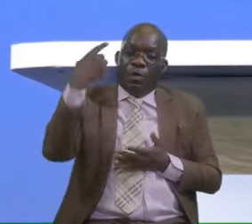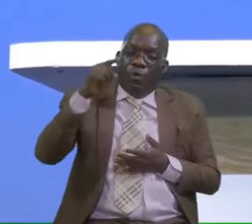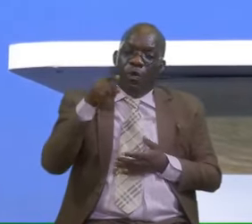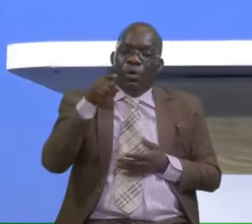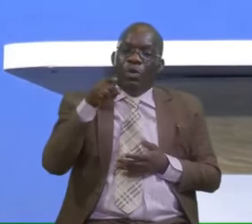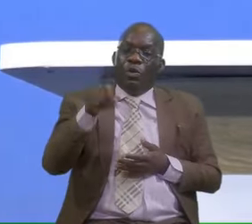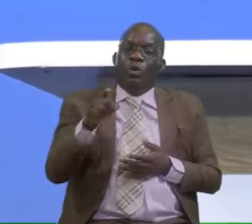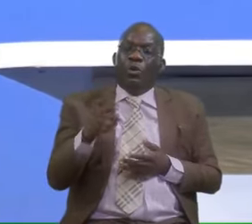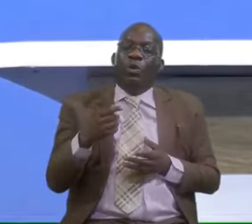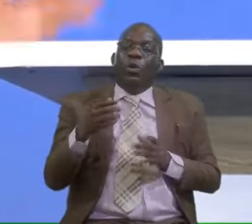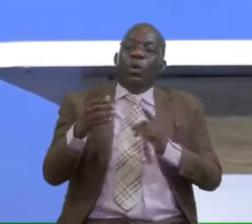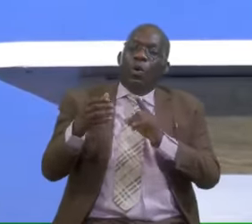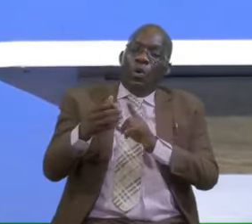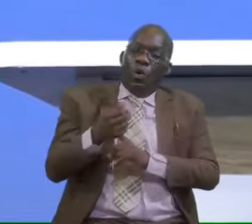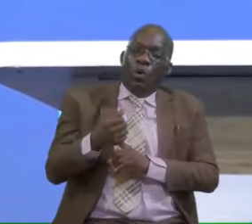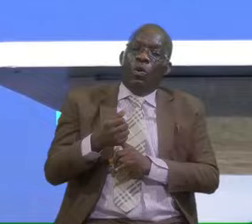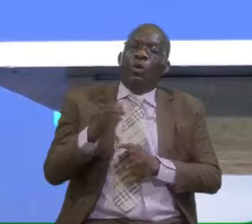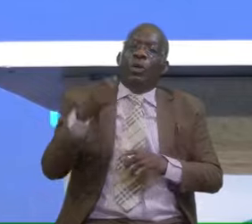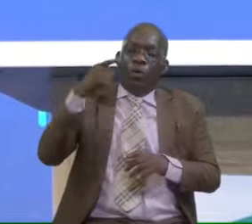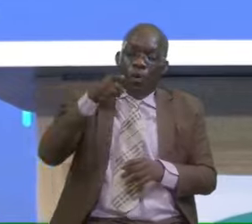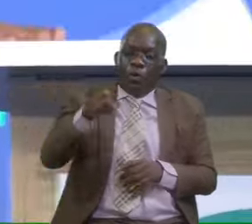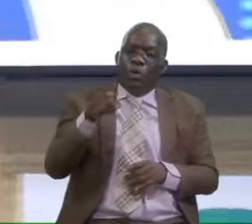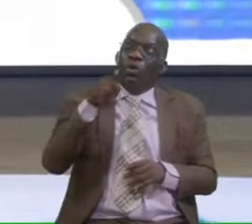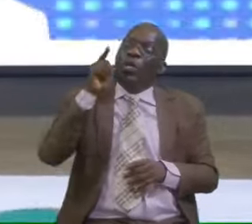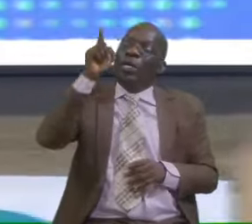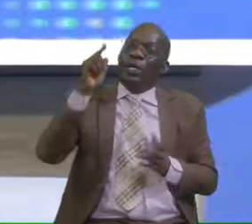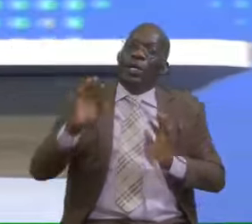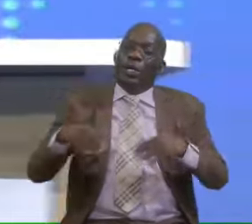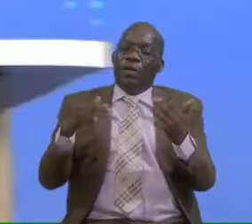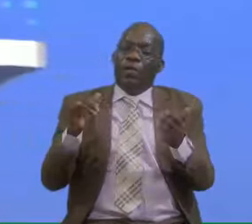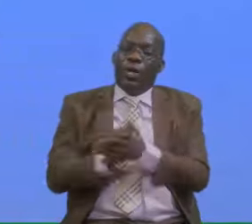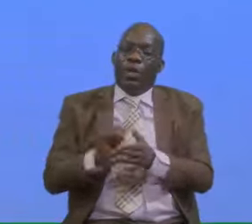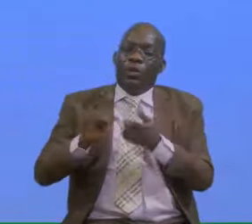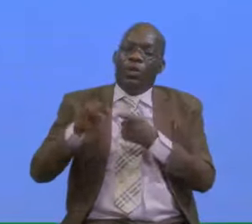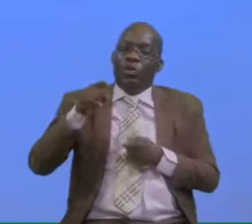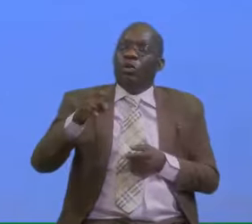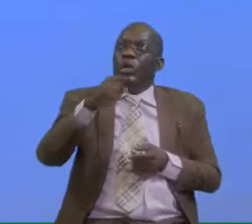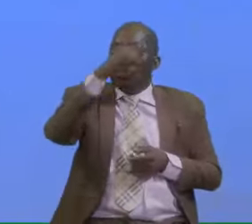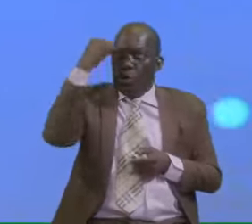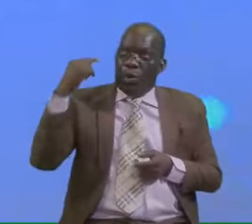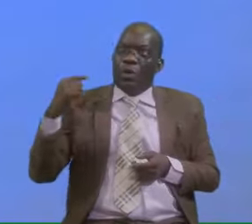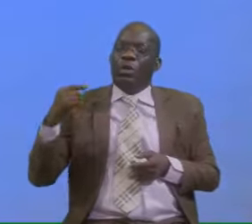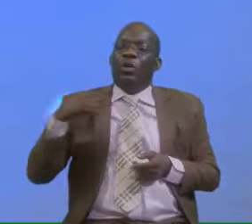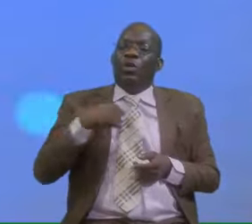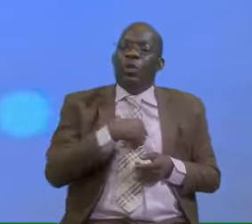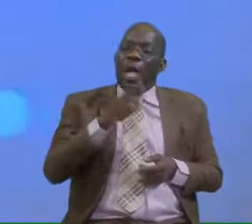holding for you, he gives that to you, because we're told, and he